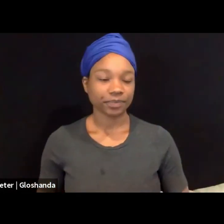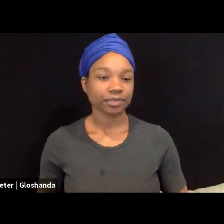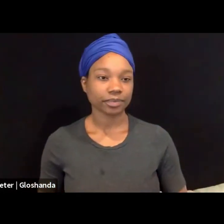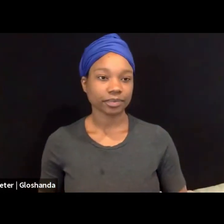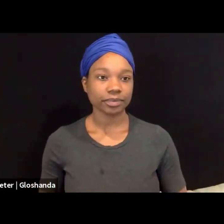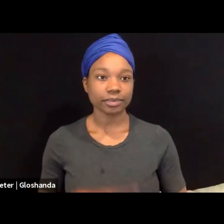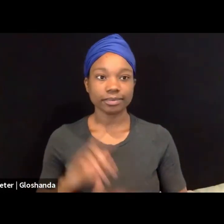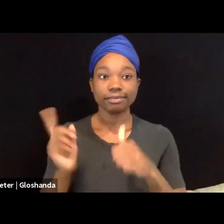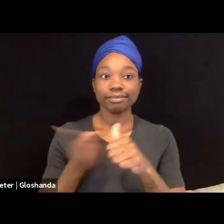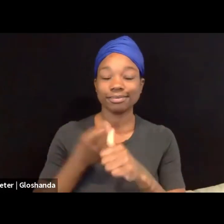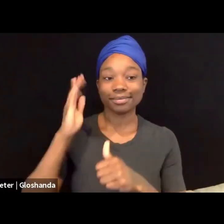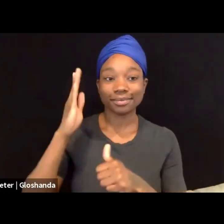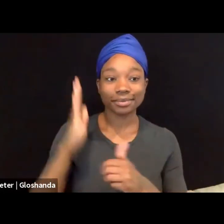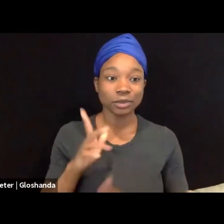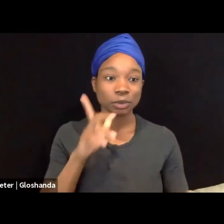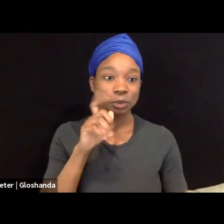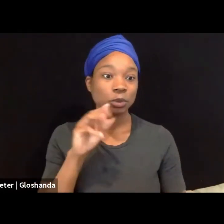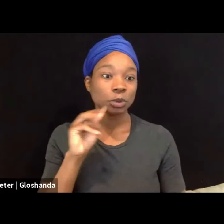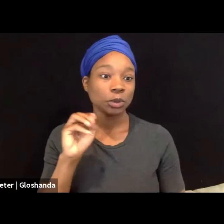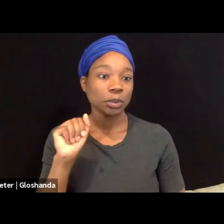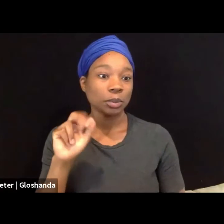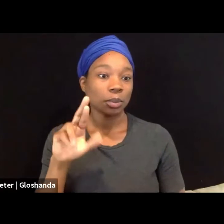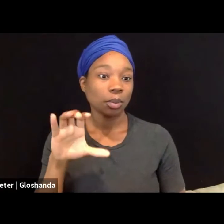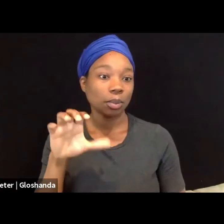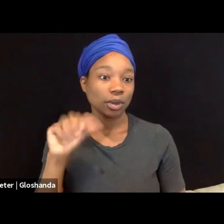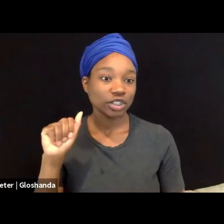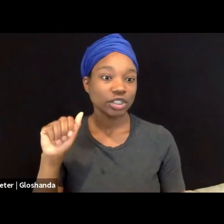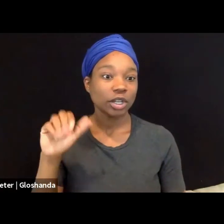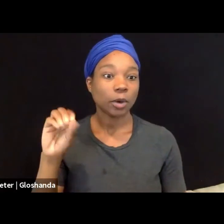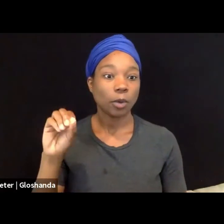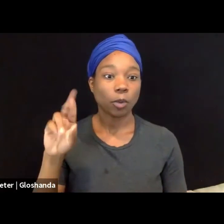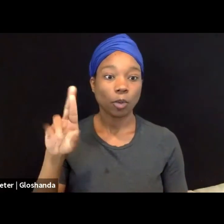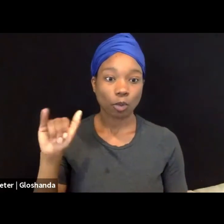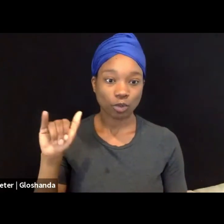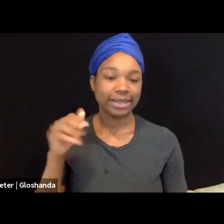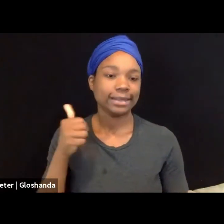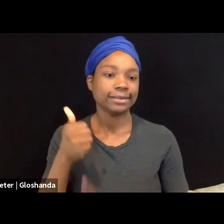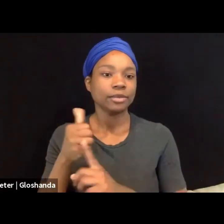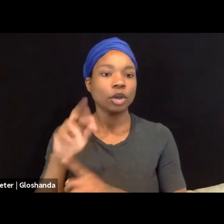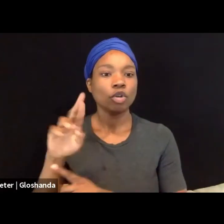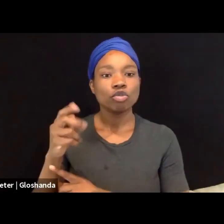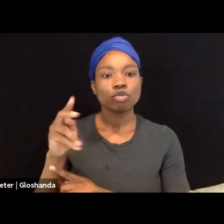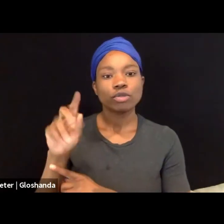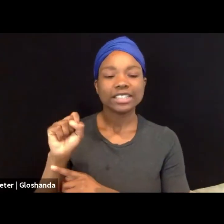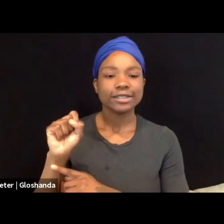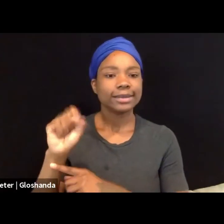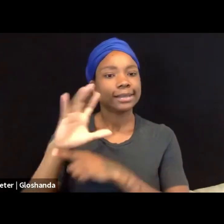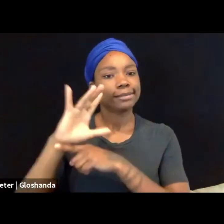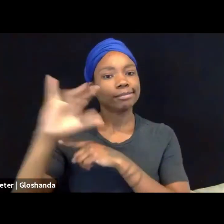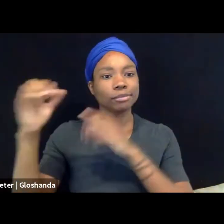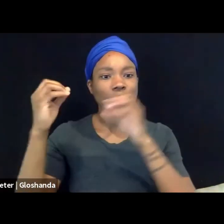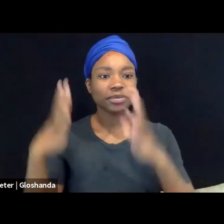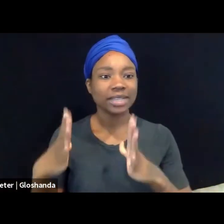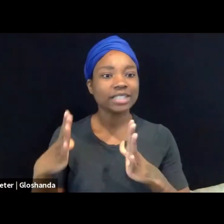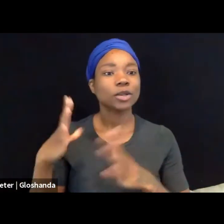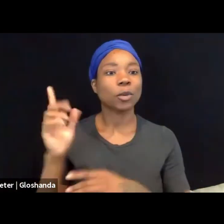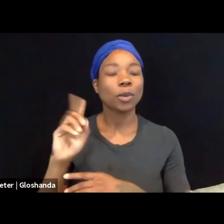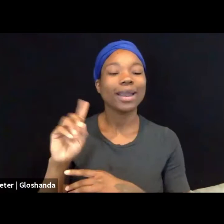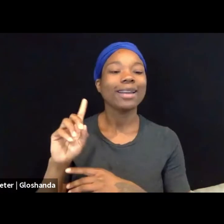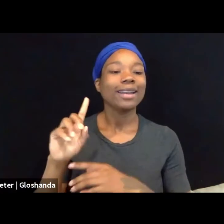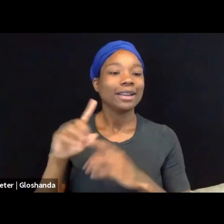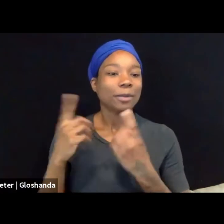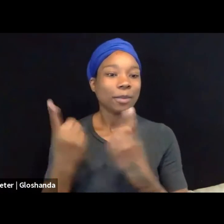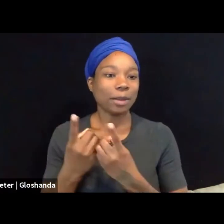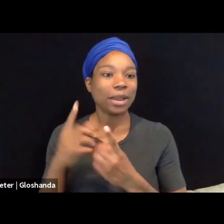Our first speaker will be Marcia Ori, who is a Regents and Distinguished Professor in the Department of Environmental and Occupational Health at Texas A&M